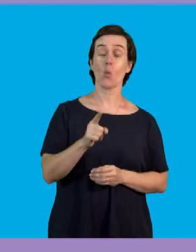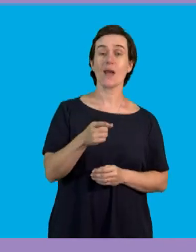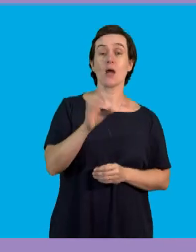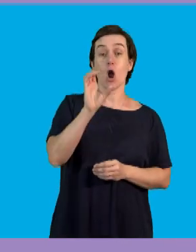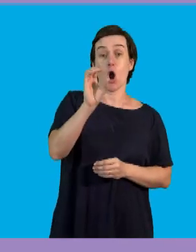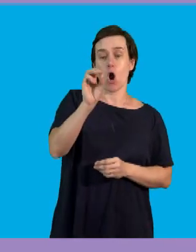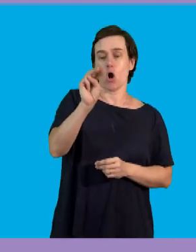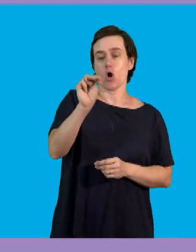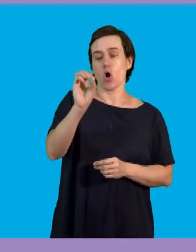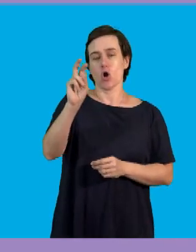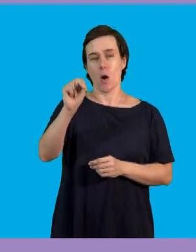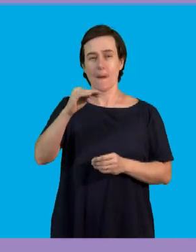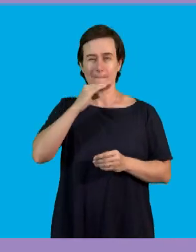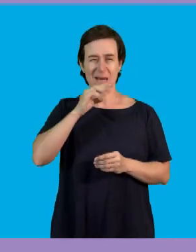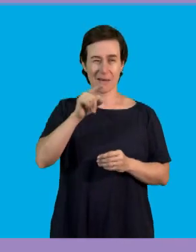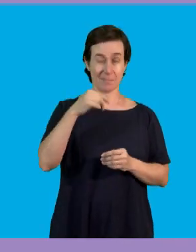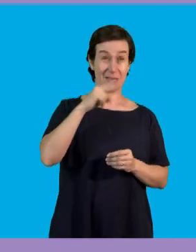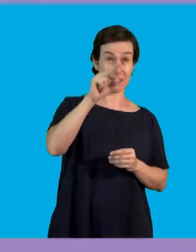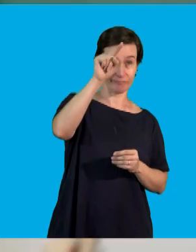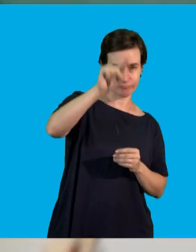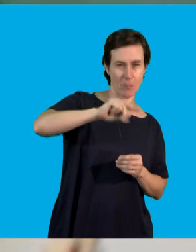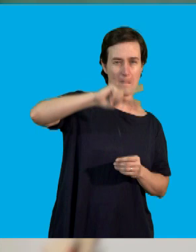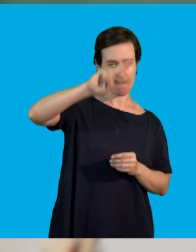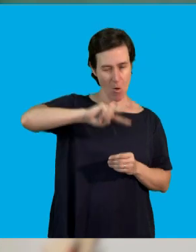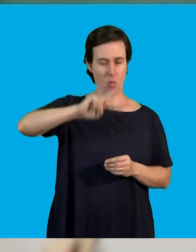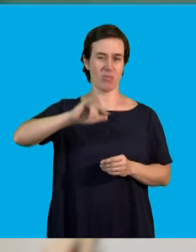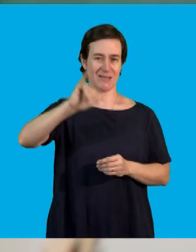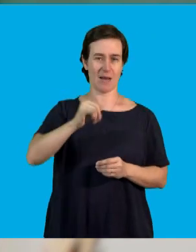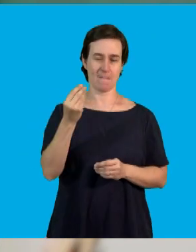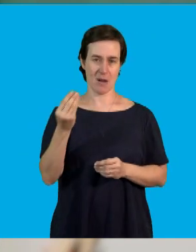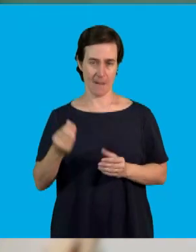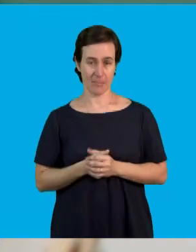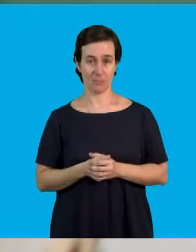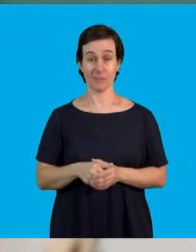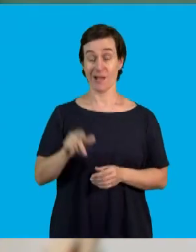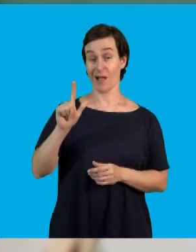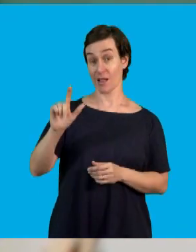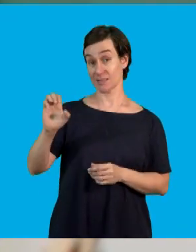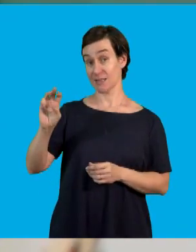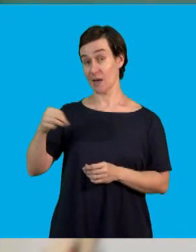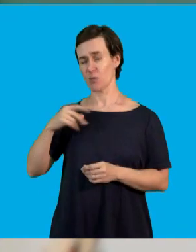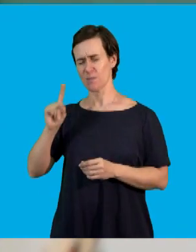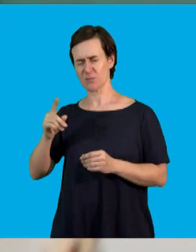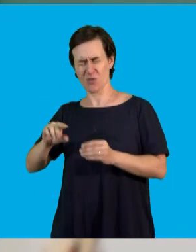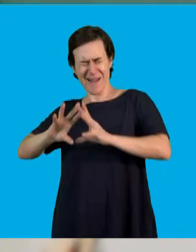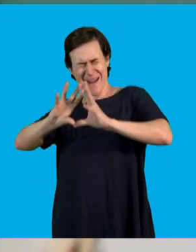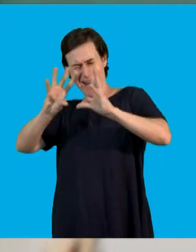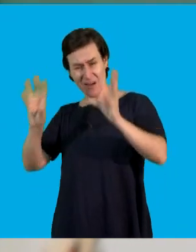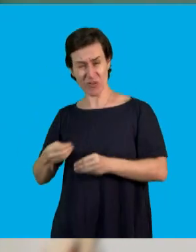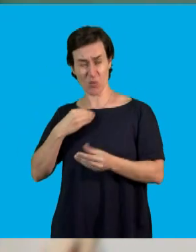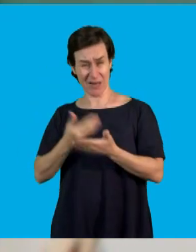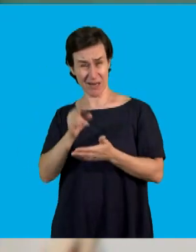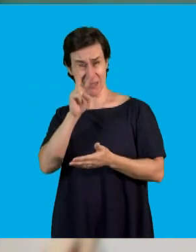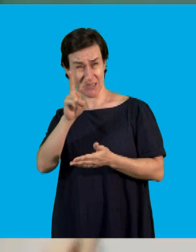ones. So remember, it is different from the lowest common multiple. With the lowest common multiple, we list all the factors that we can